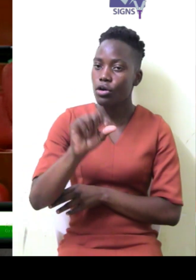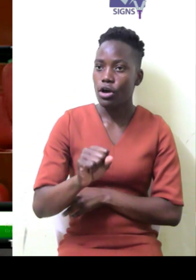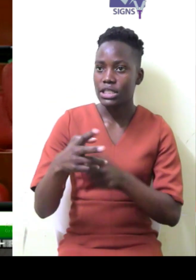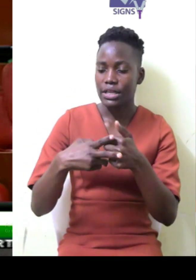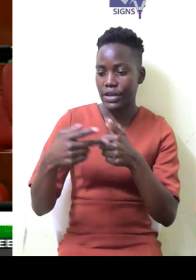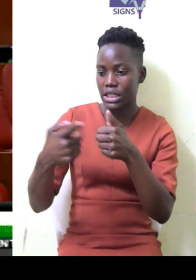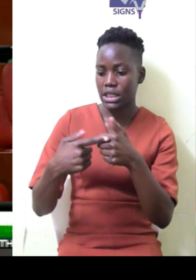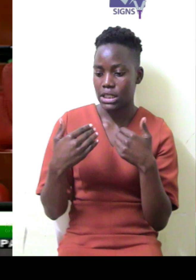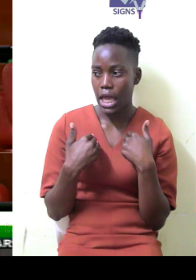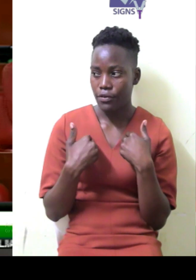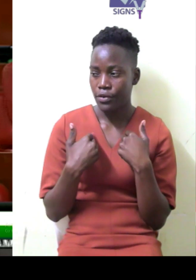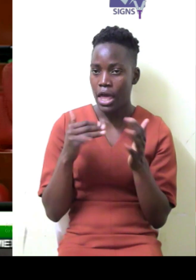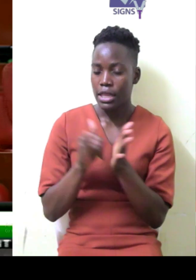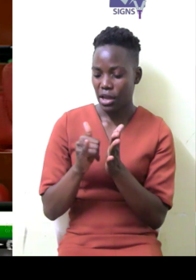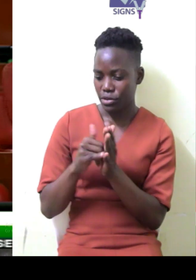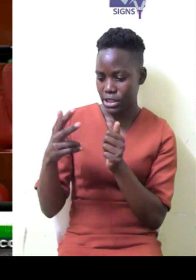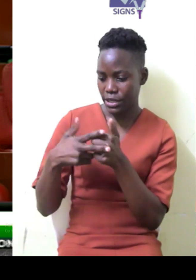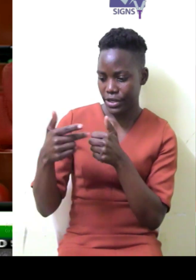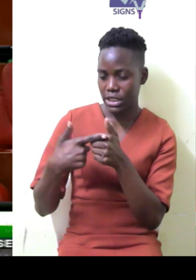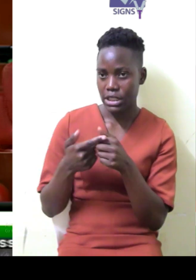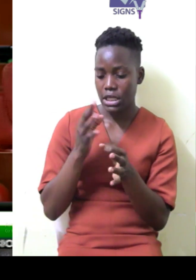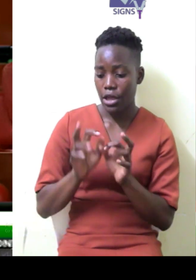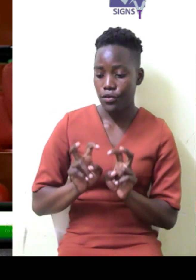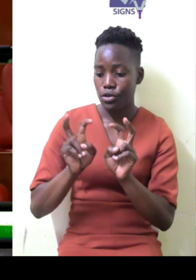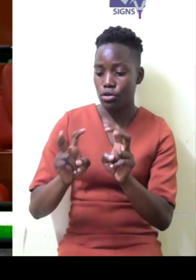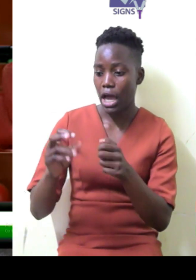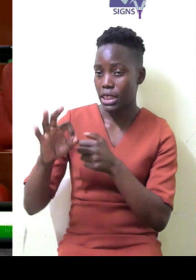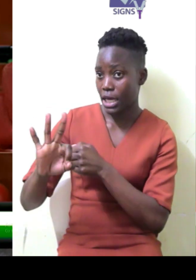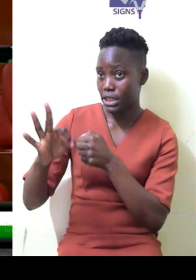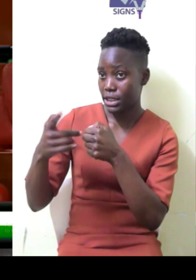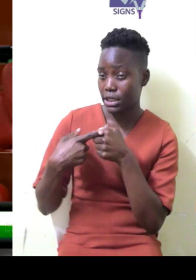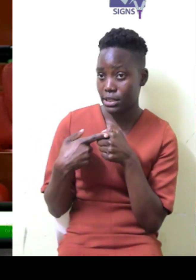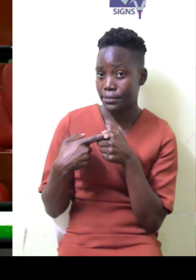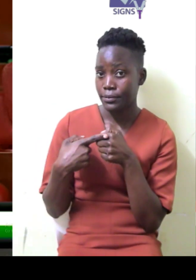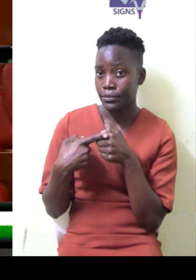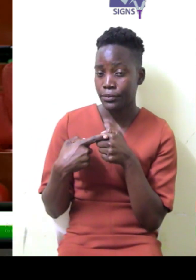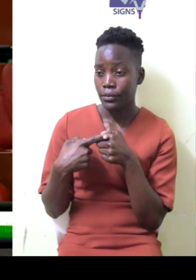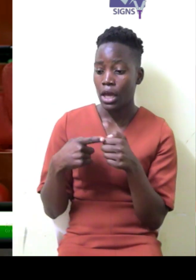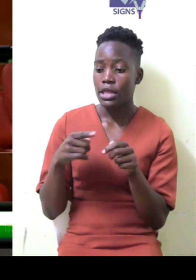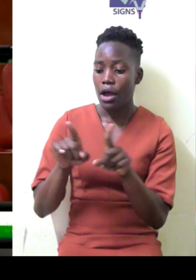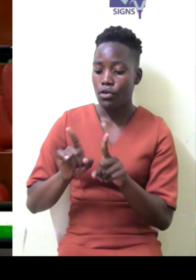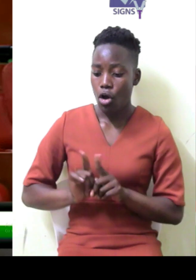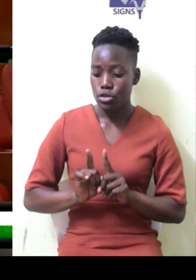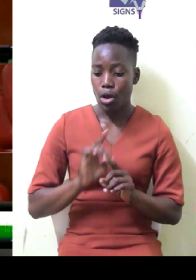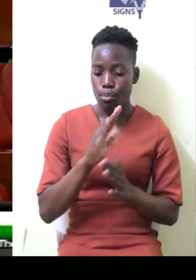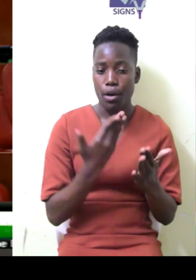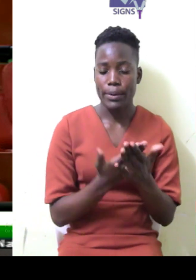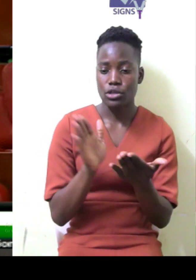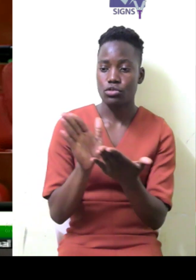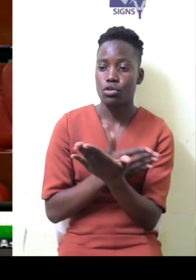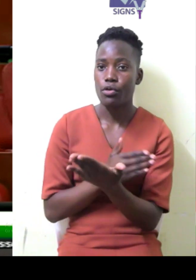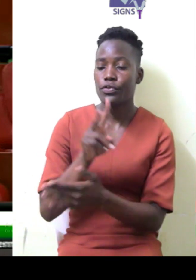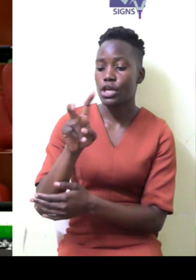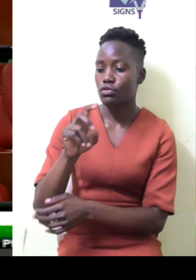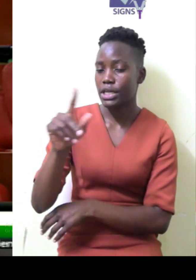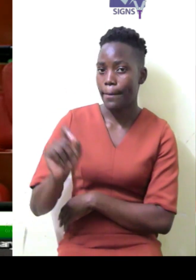they have, that was clause 76. So when you look at clause 36, they have also proposed to remove the